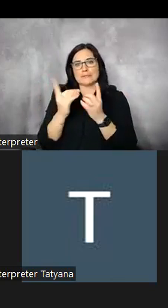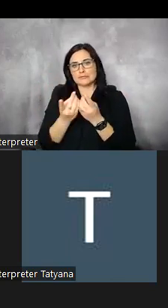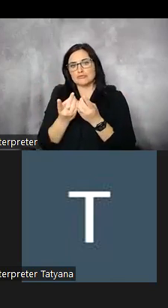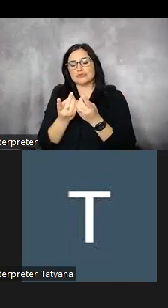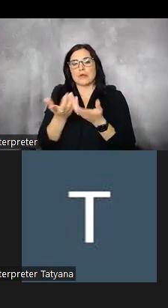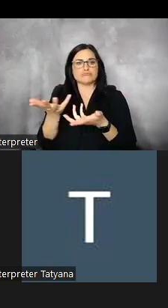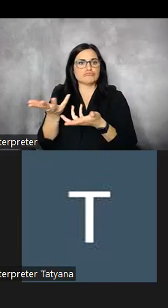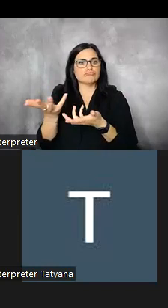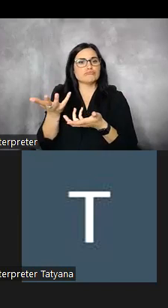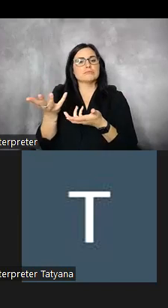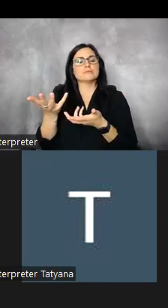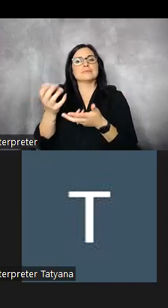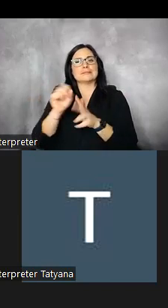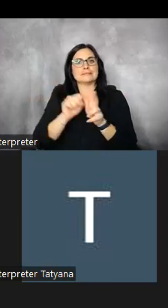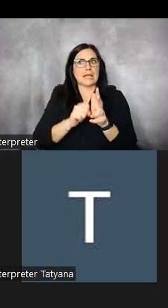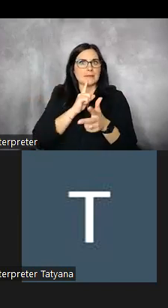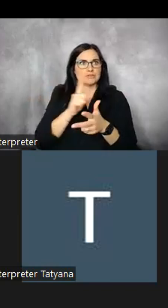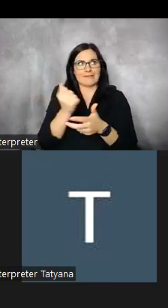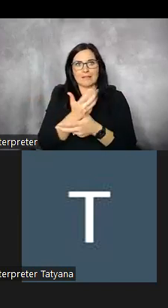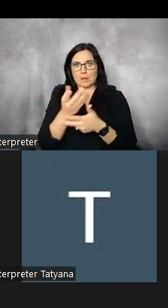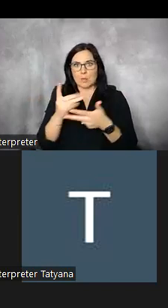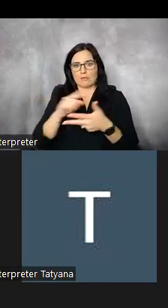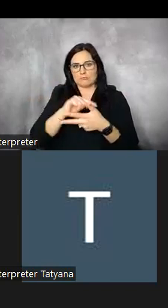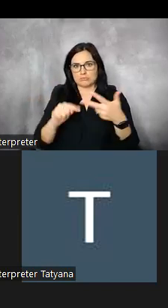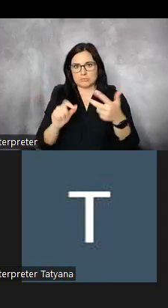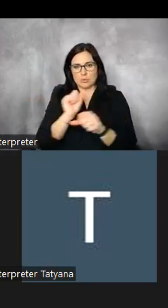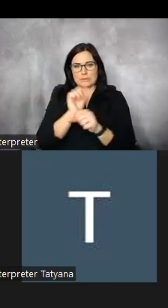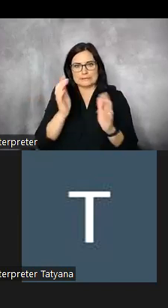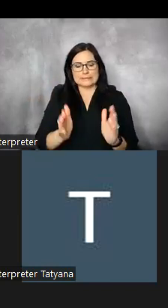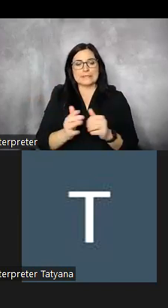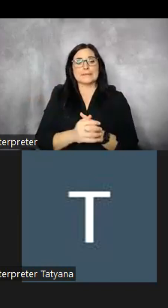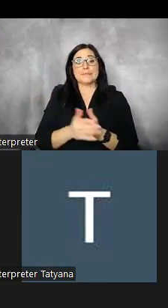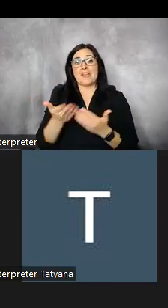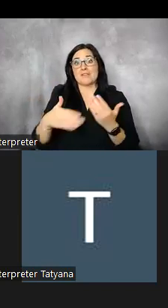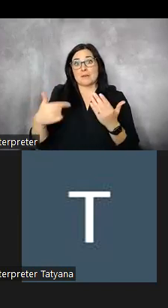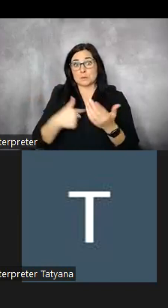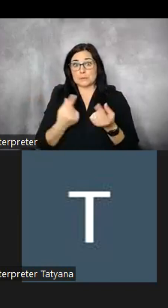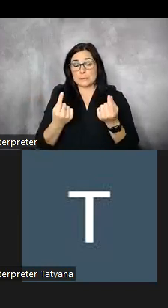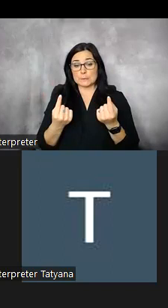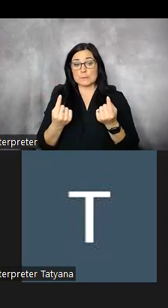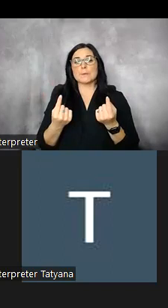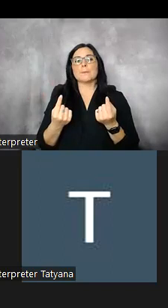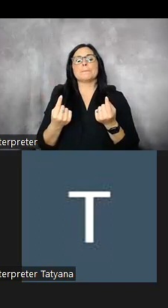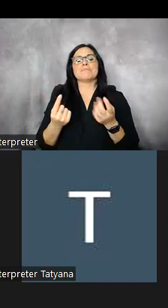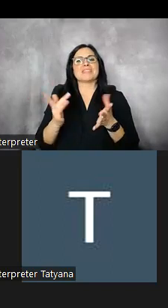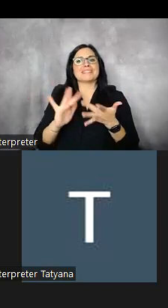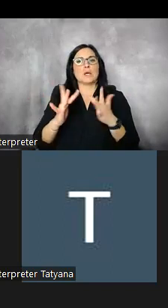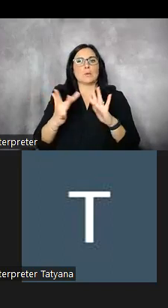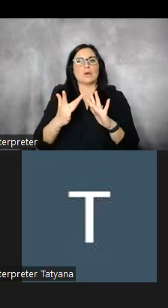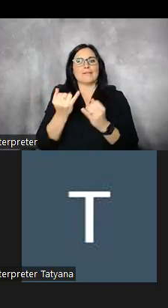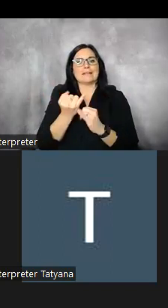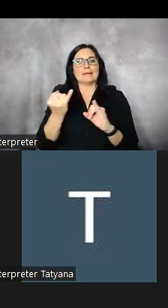the state to make sure things are going well. And then everything else we do is a network of independent